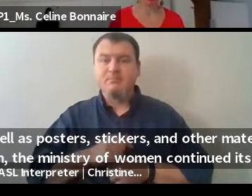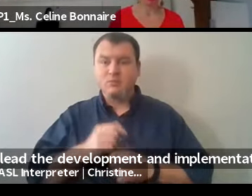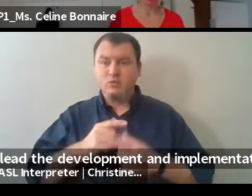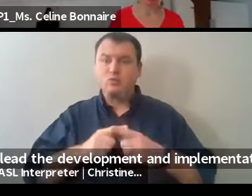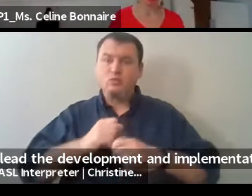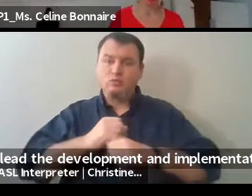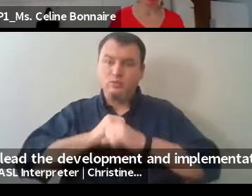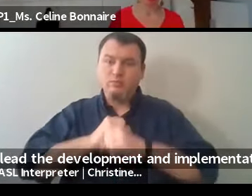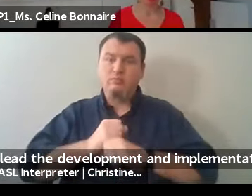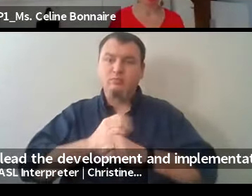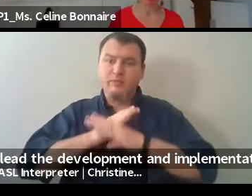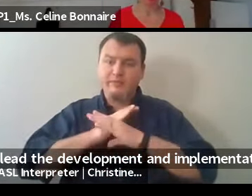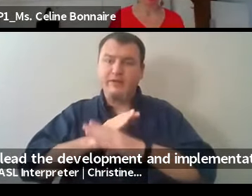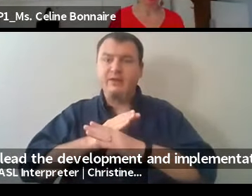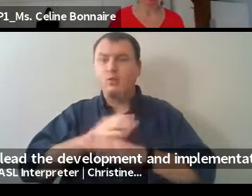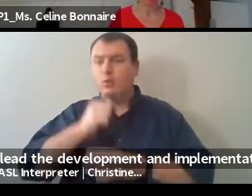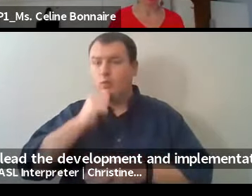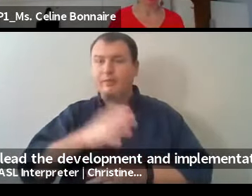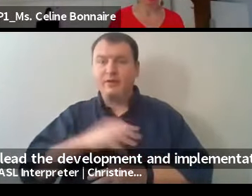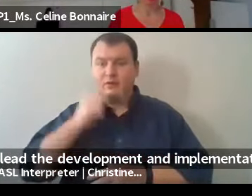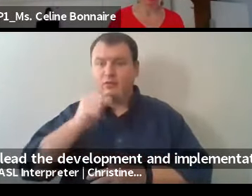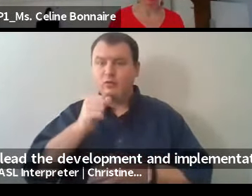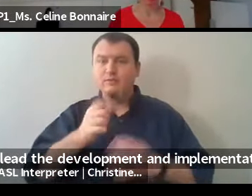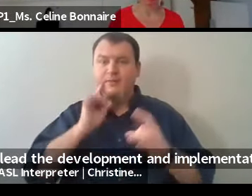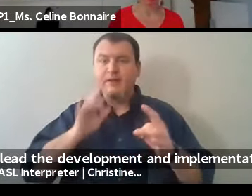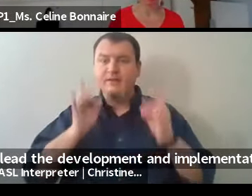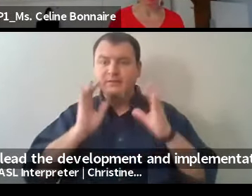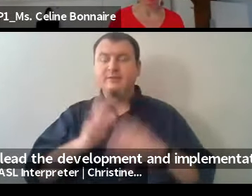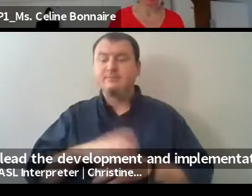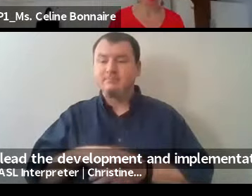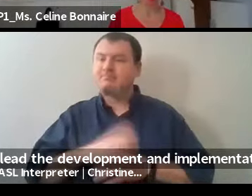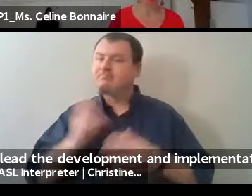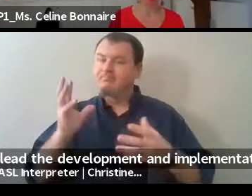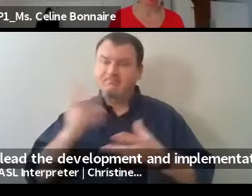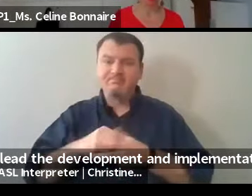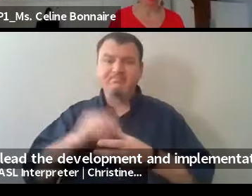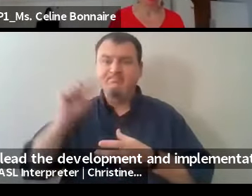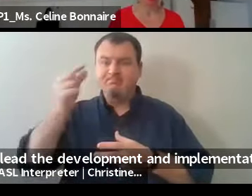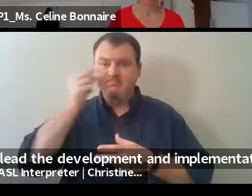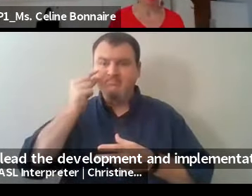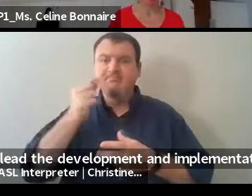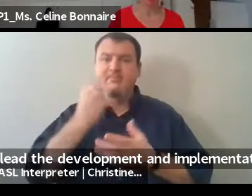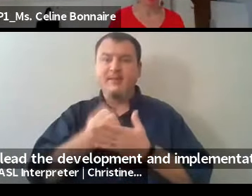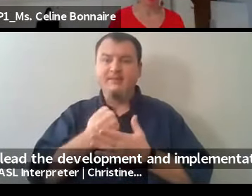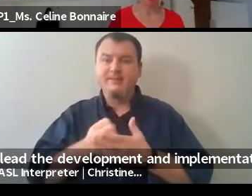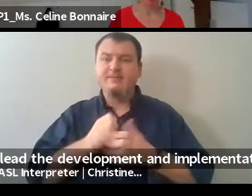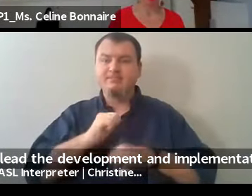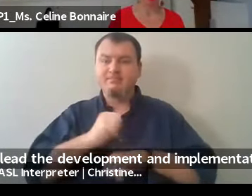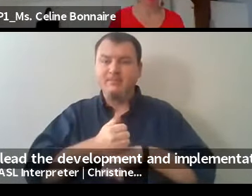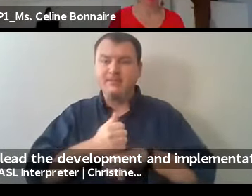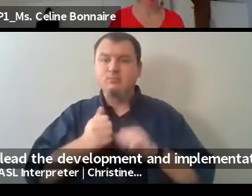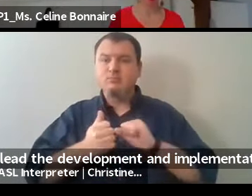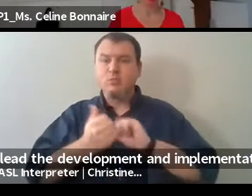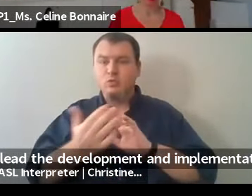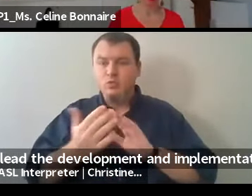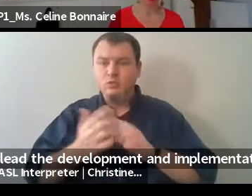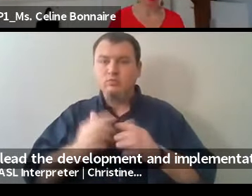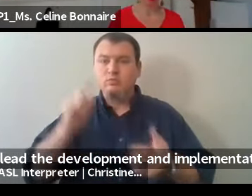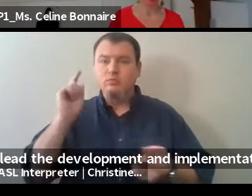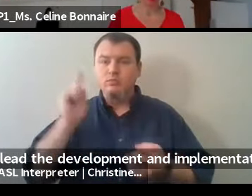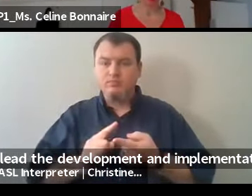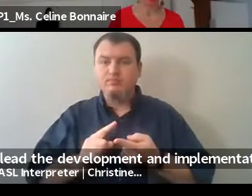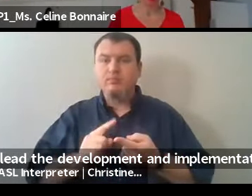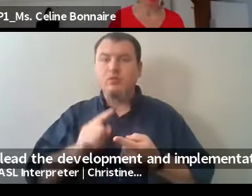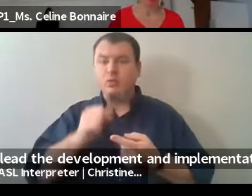girls. It's a whole of government inclusive evidence-based approach to prevent violence against all women and